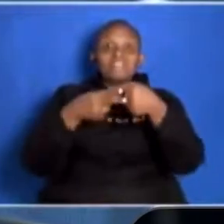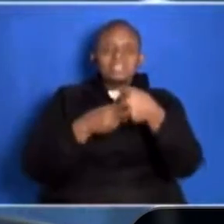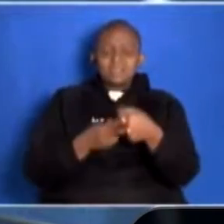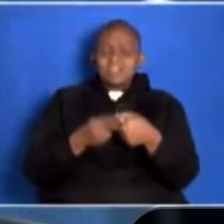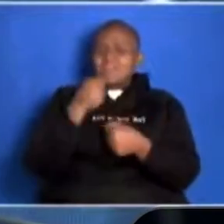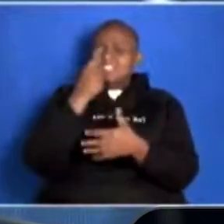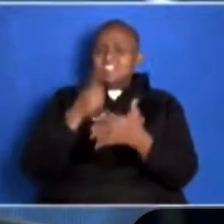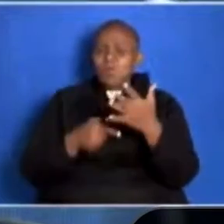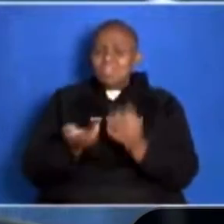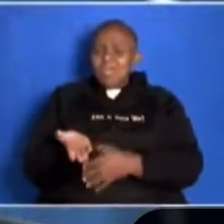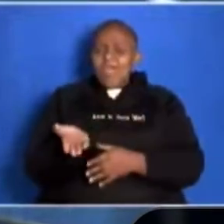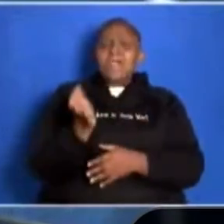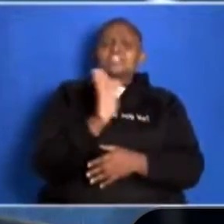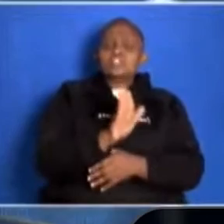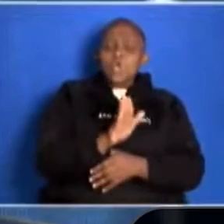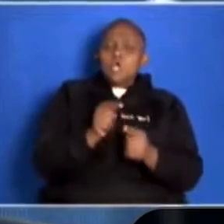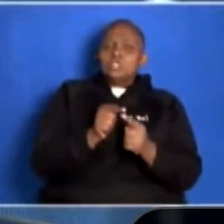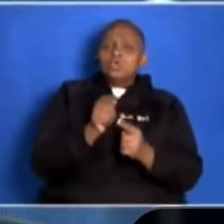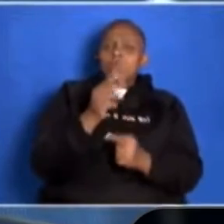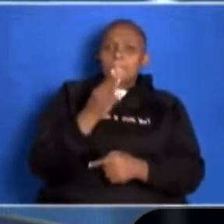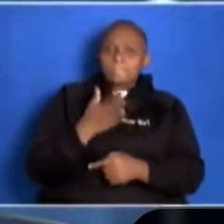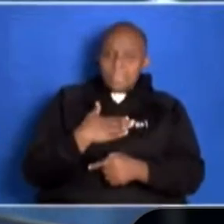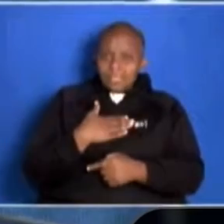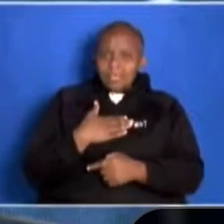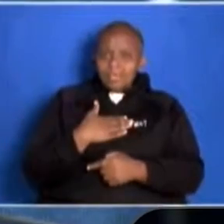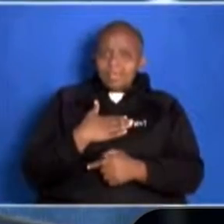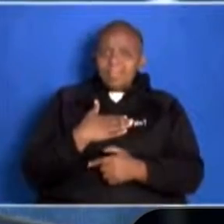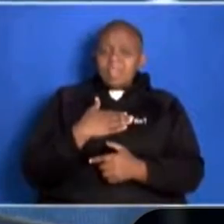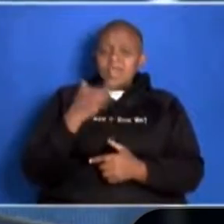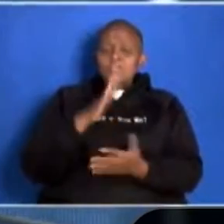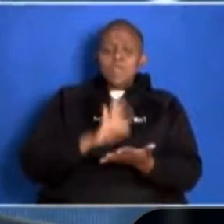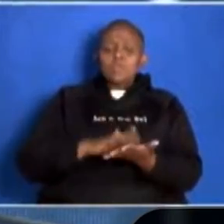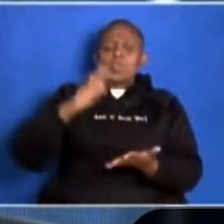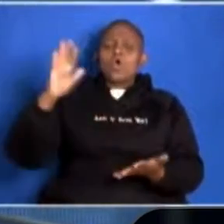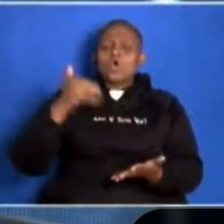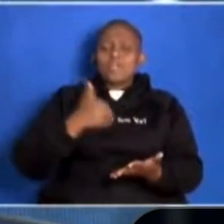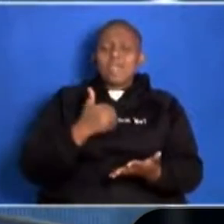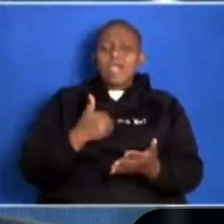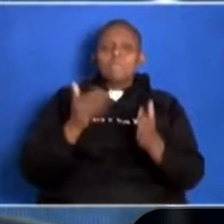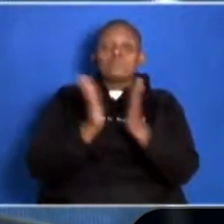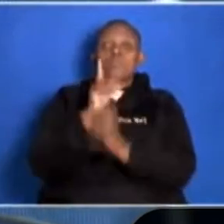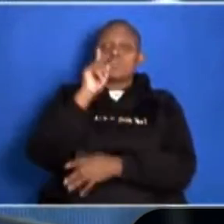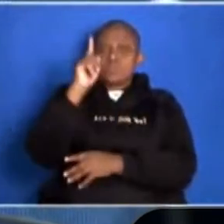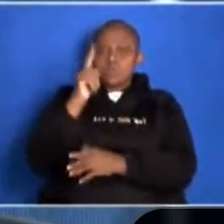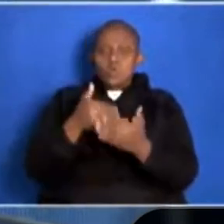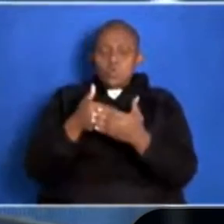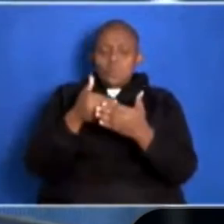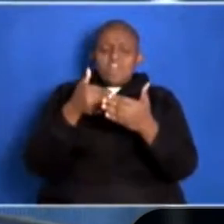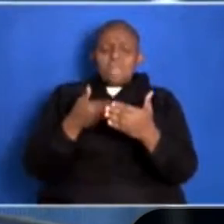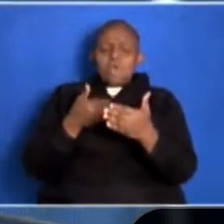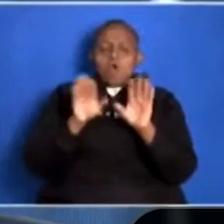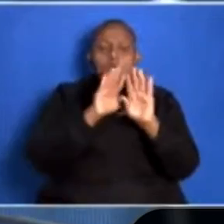restore unto me the glory I had with you before the world was